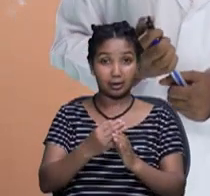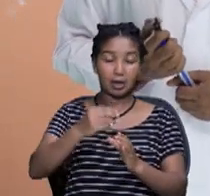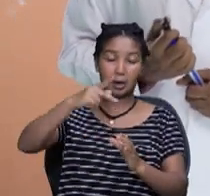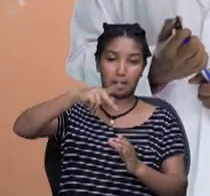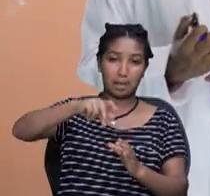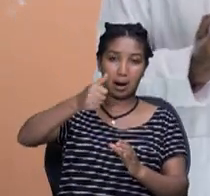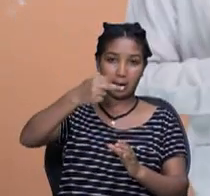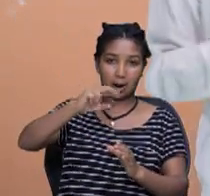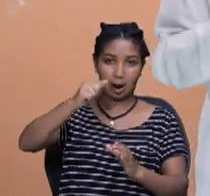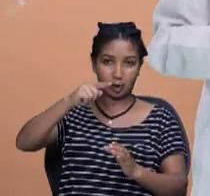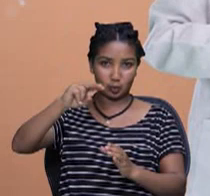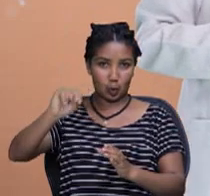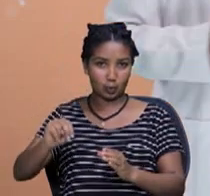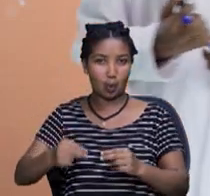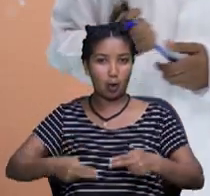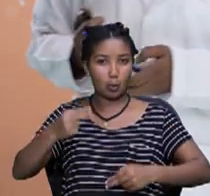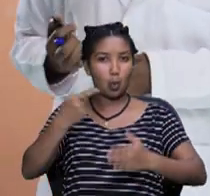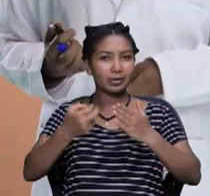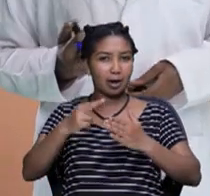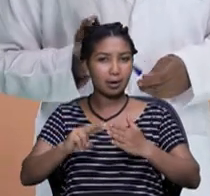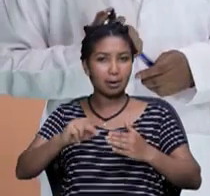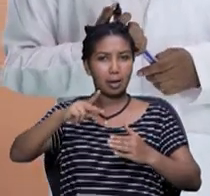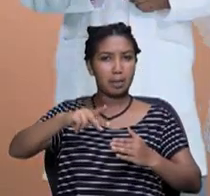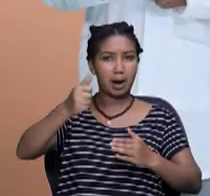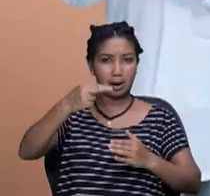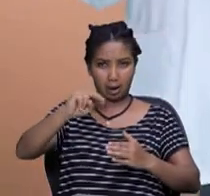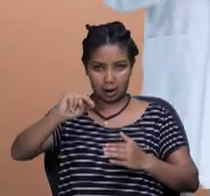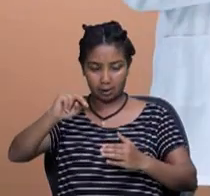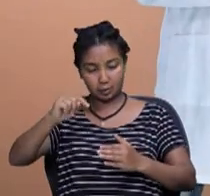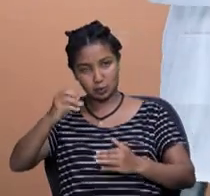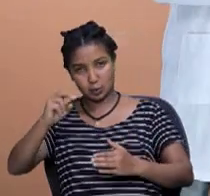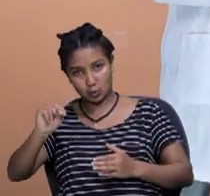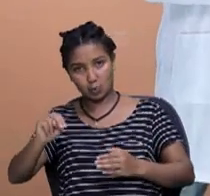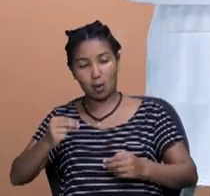parathormone. What is the role of parathormone?